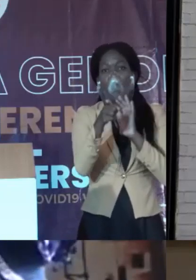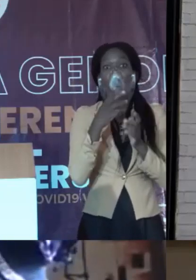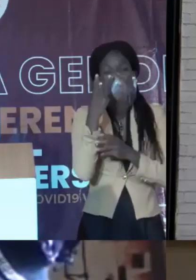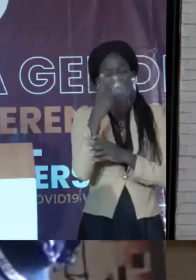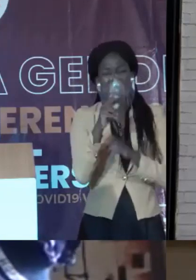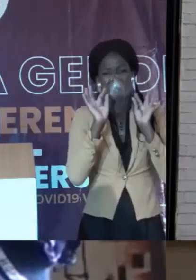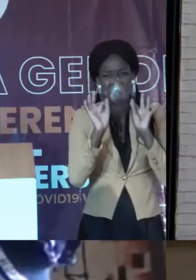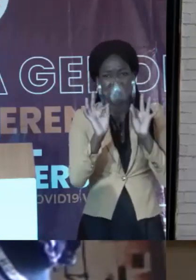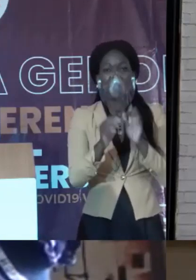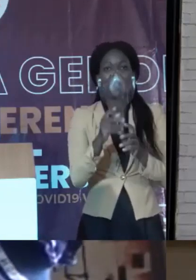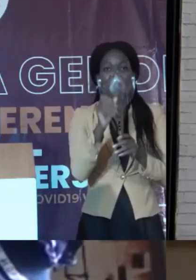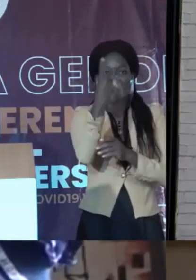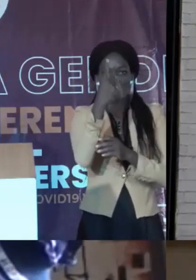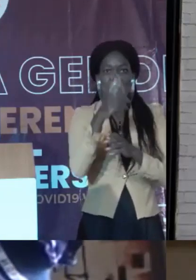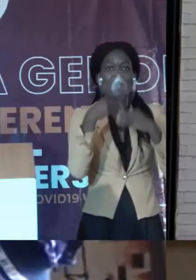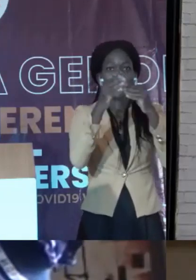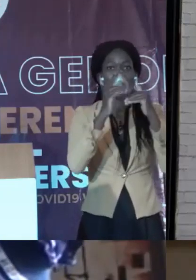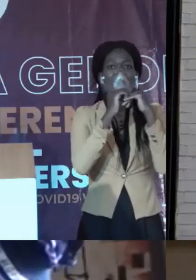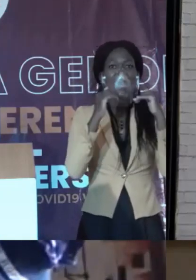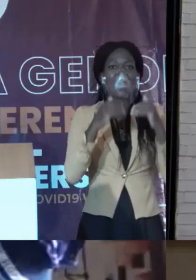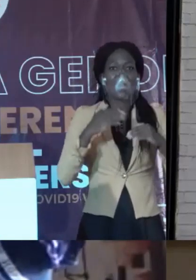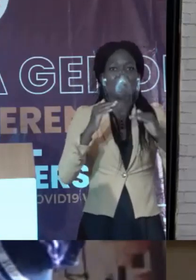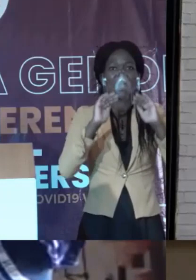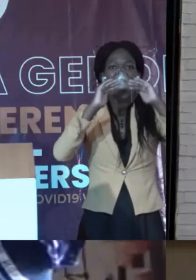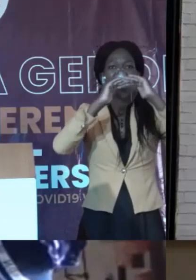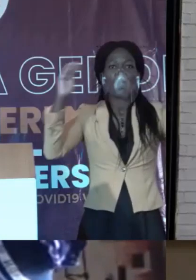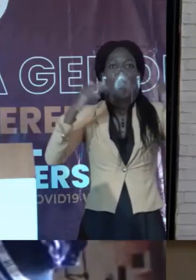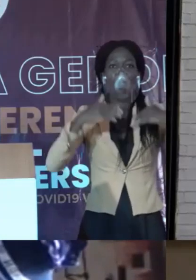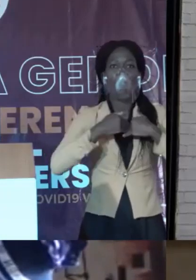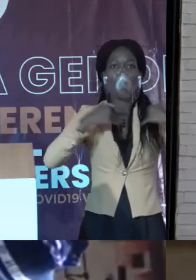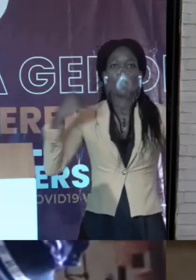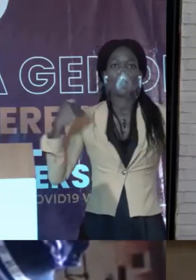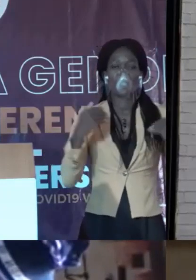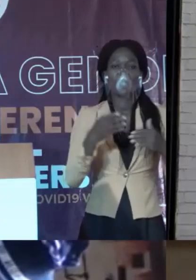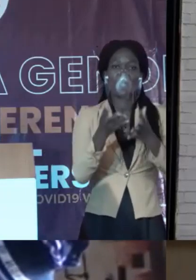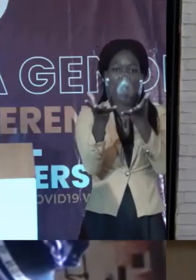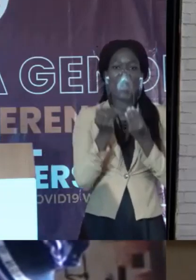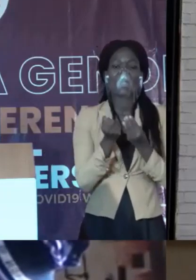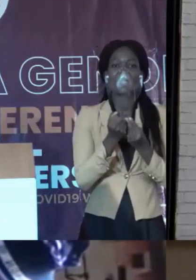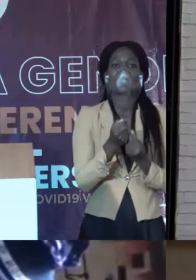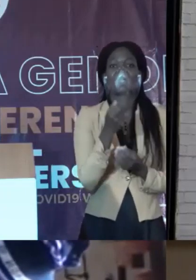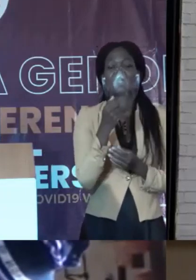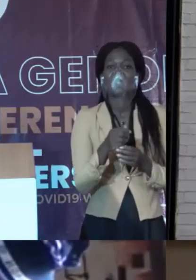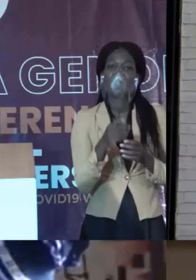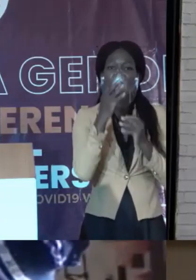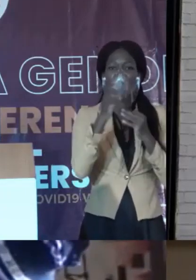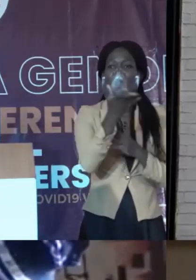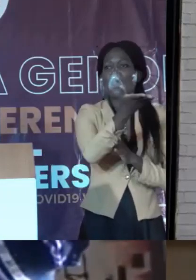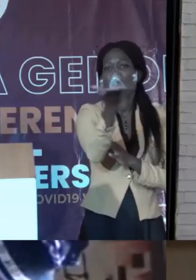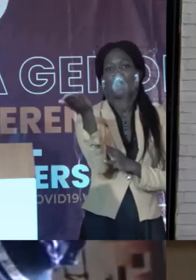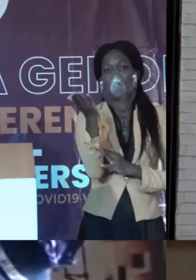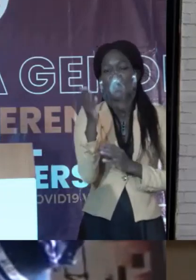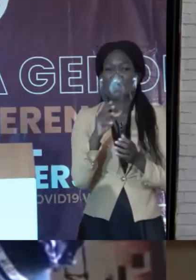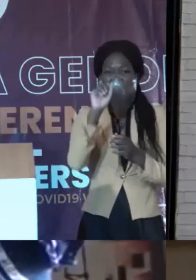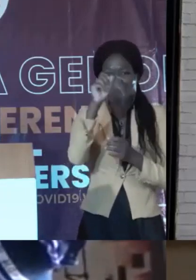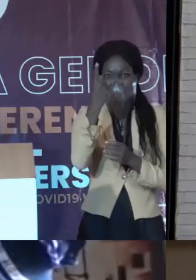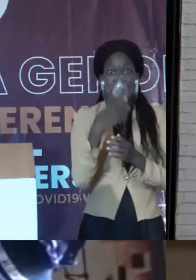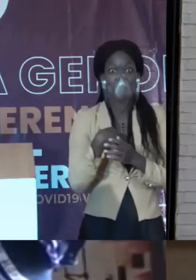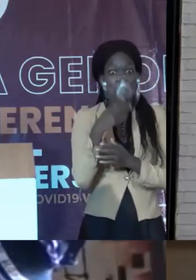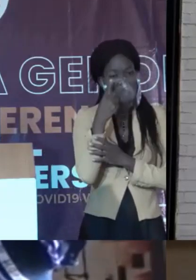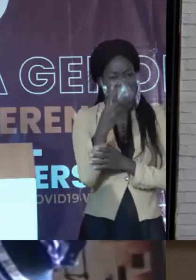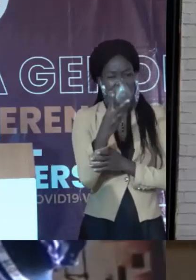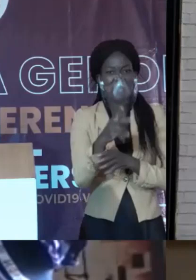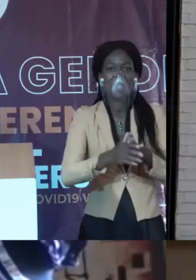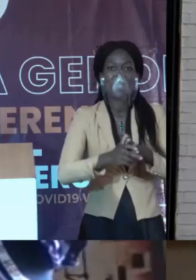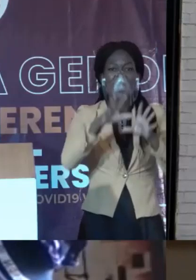an equal opportunity of access to everyone. So the first thing is to ensure that the